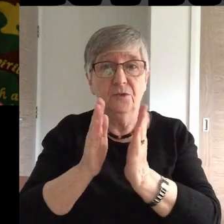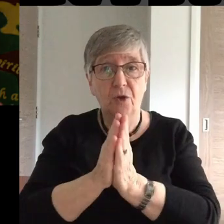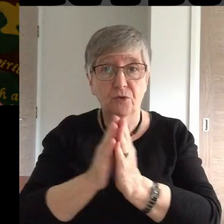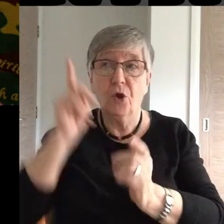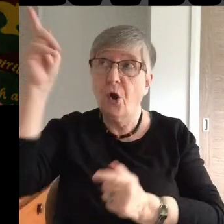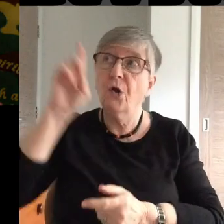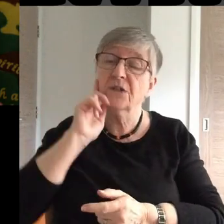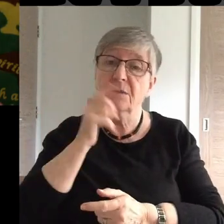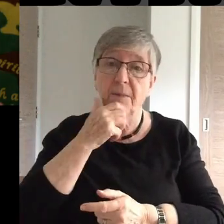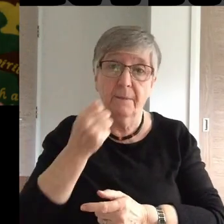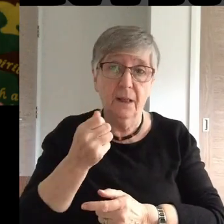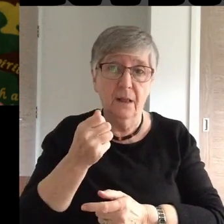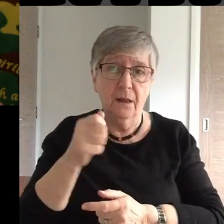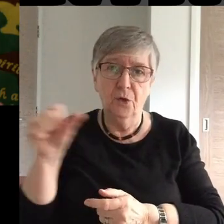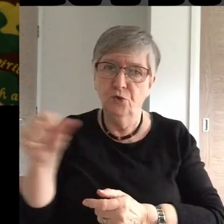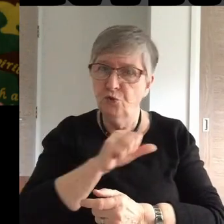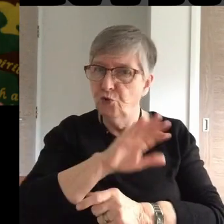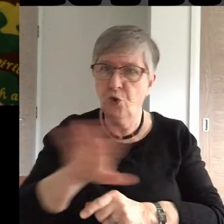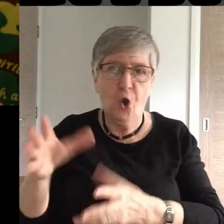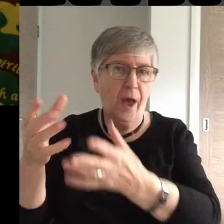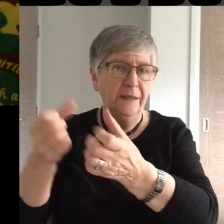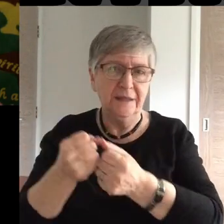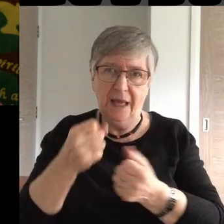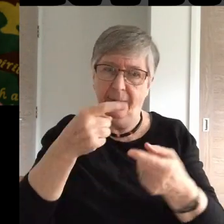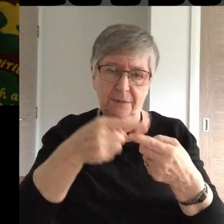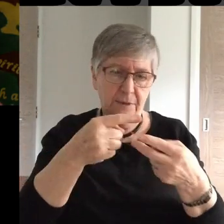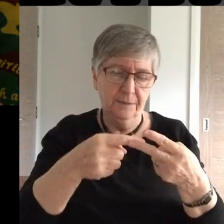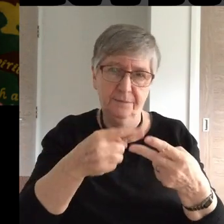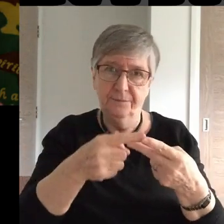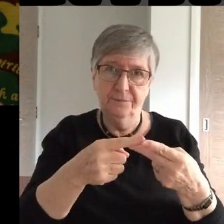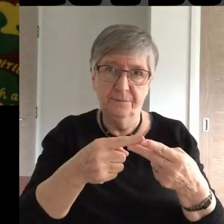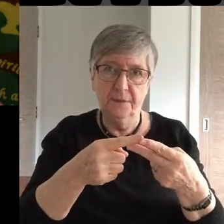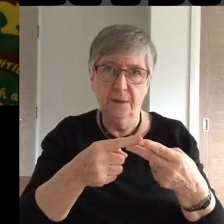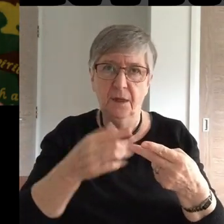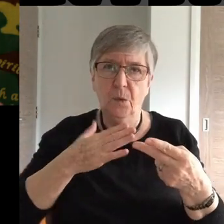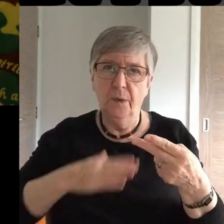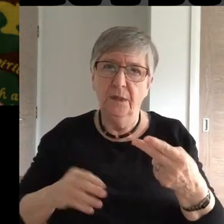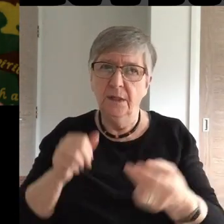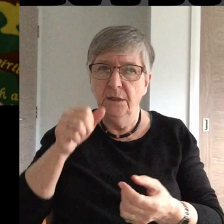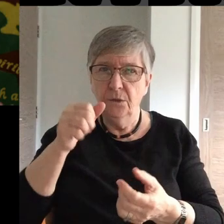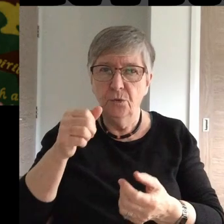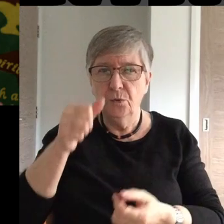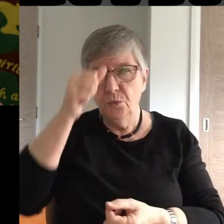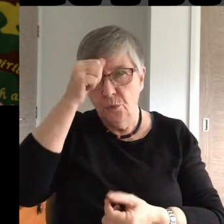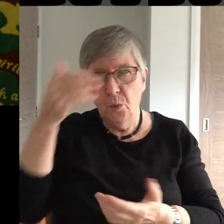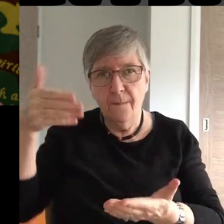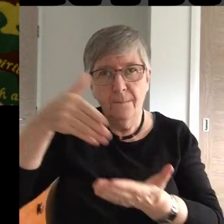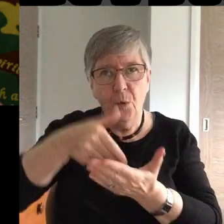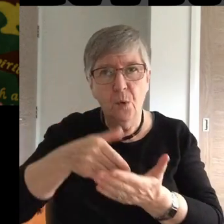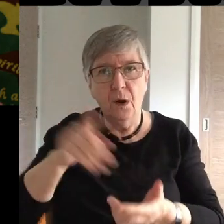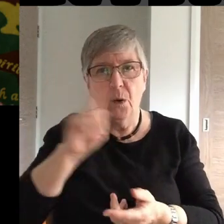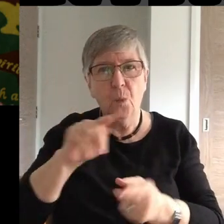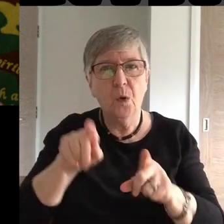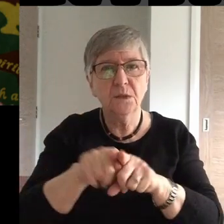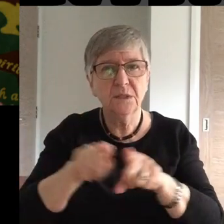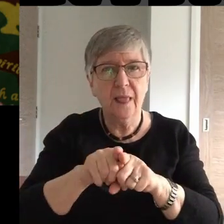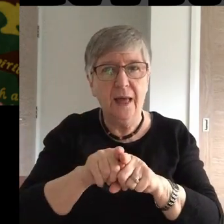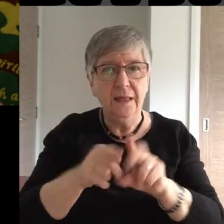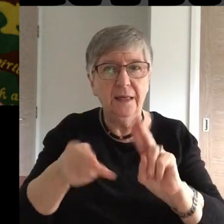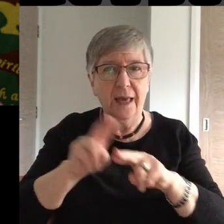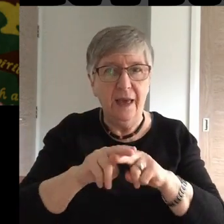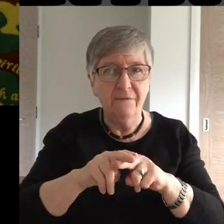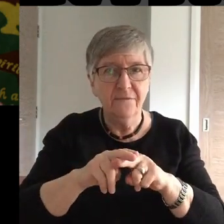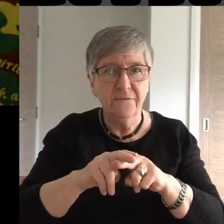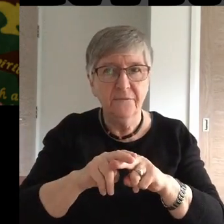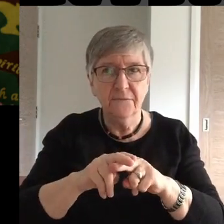as God's people, have nothing to do with them. To avoid them, we need to know more about what it's like if there was